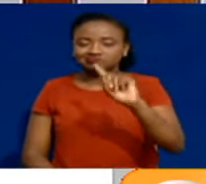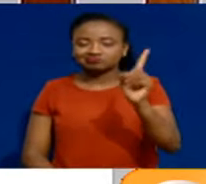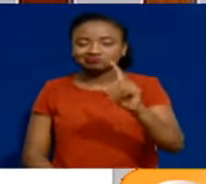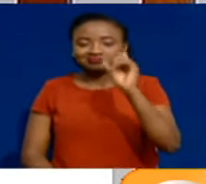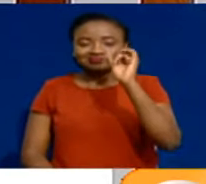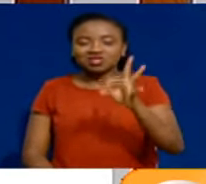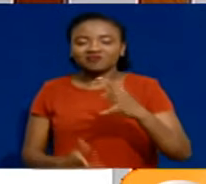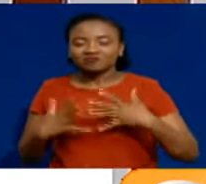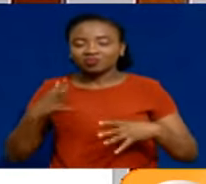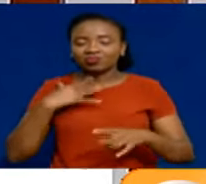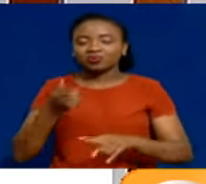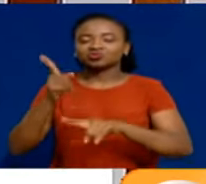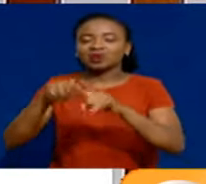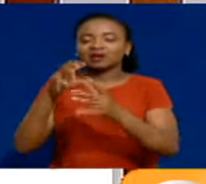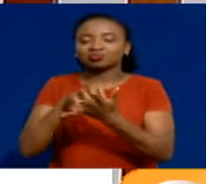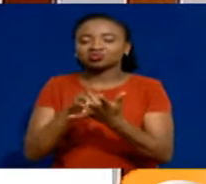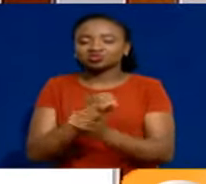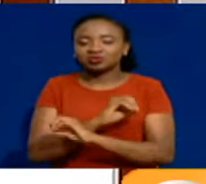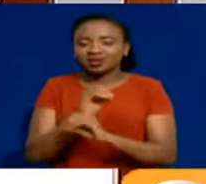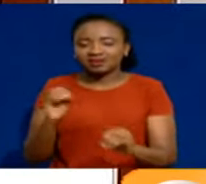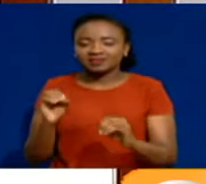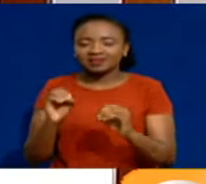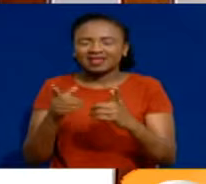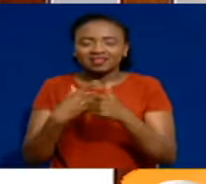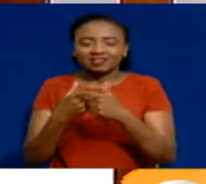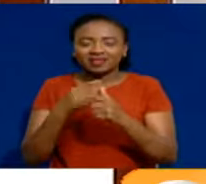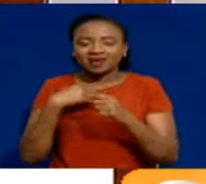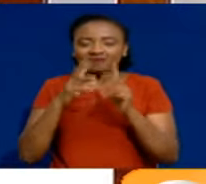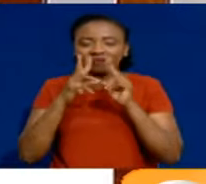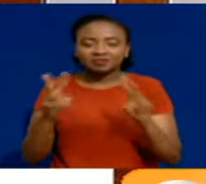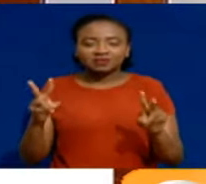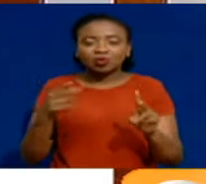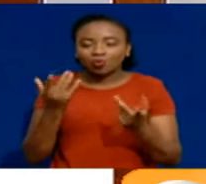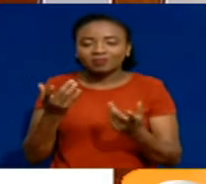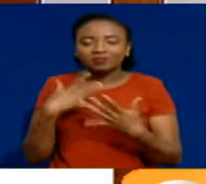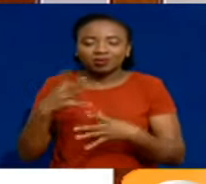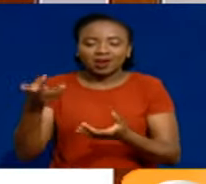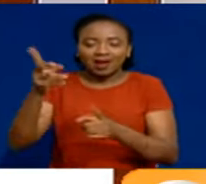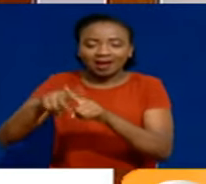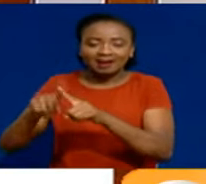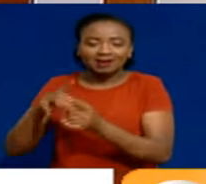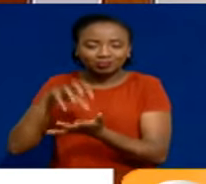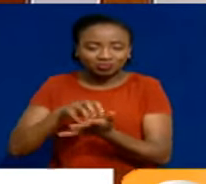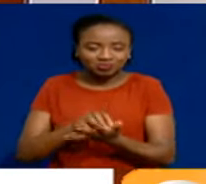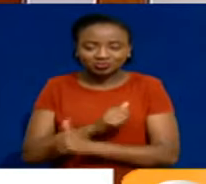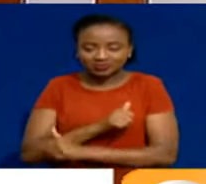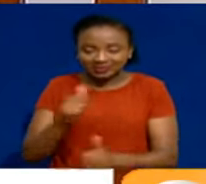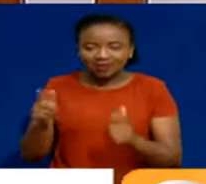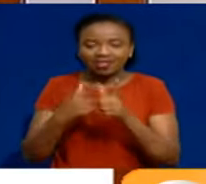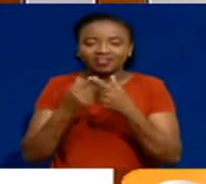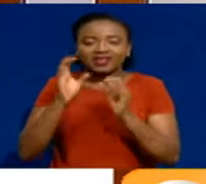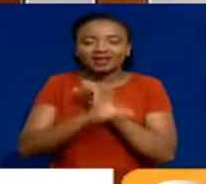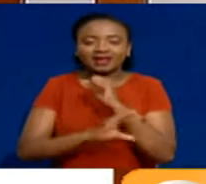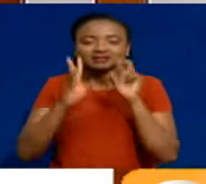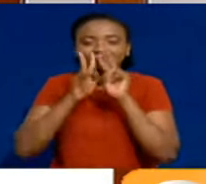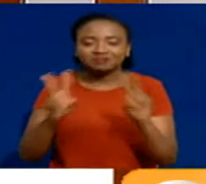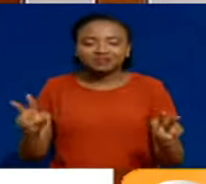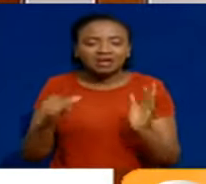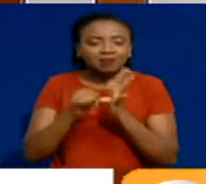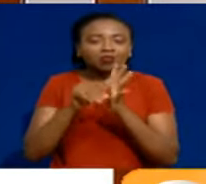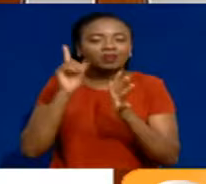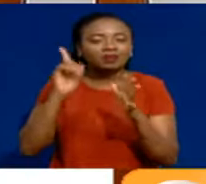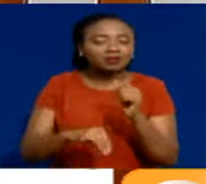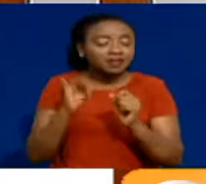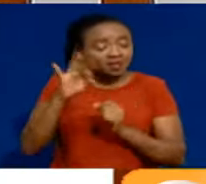watu wajiongeze vyeo, and then we have a peaceful country, what is wrong in that? Na wewe pia ukipata,